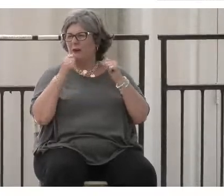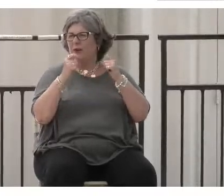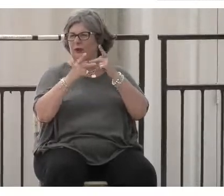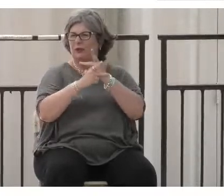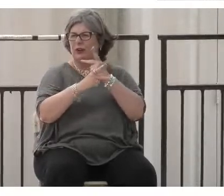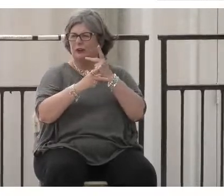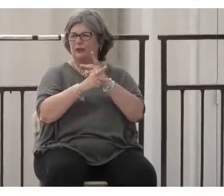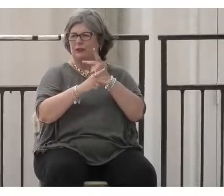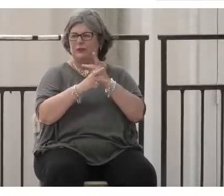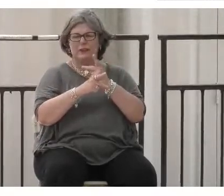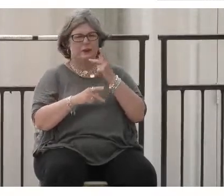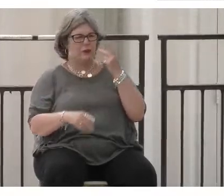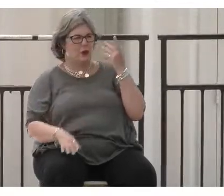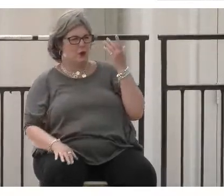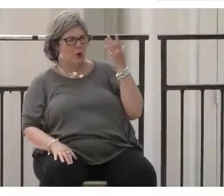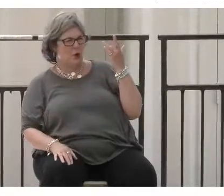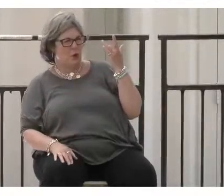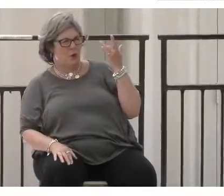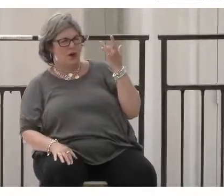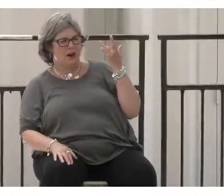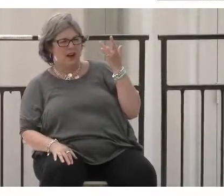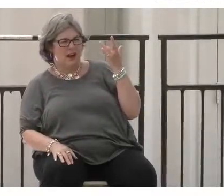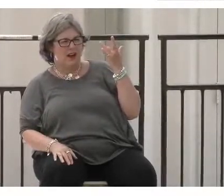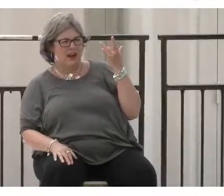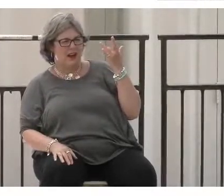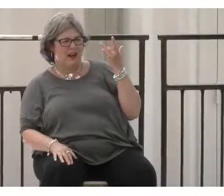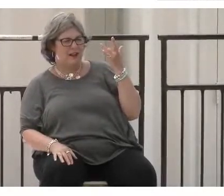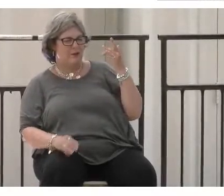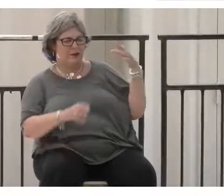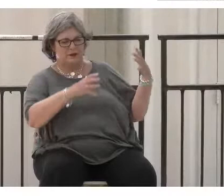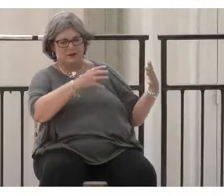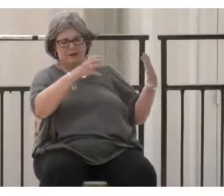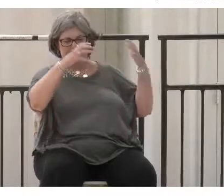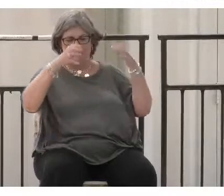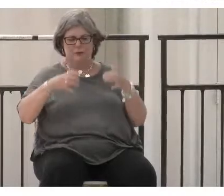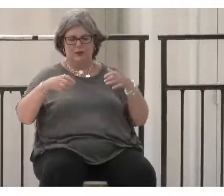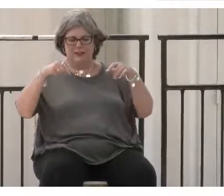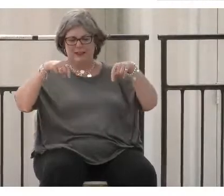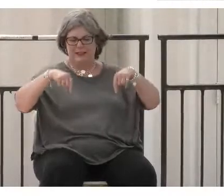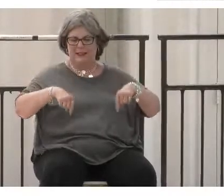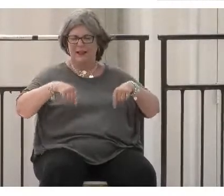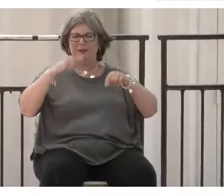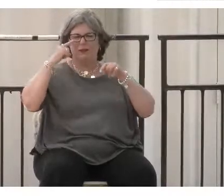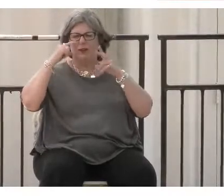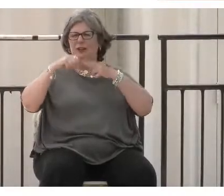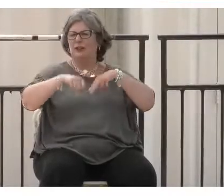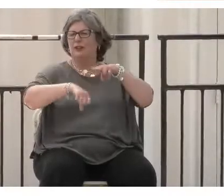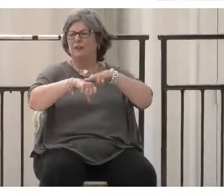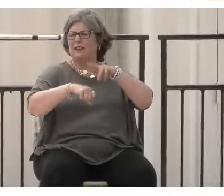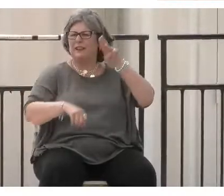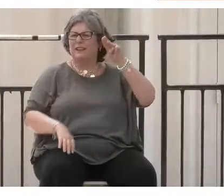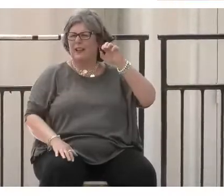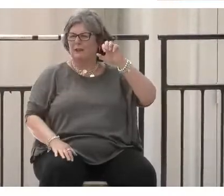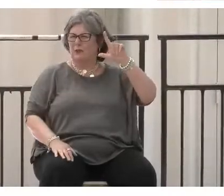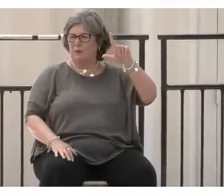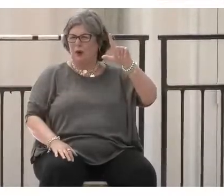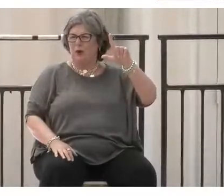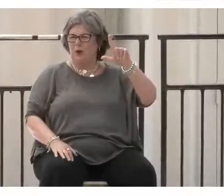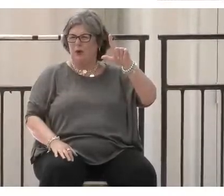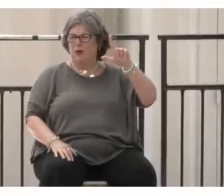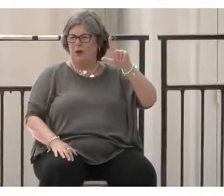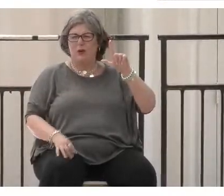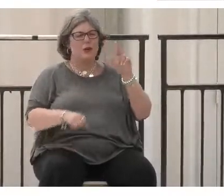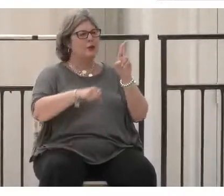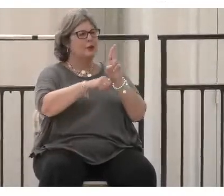how can we actually bring it to the mall itself, and the idea that we had was to actually